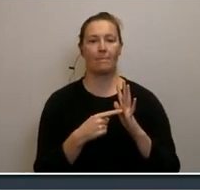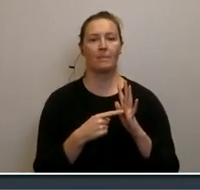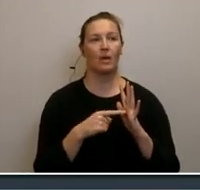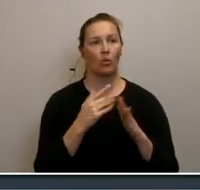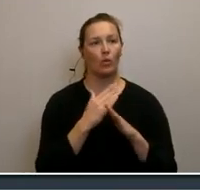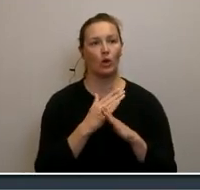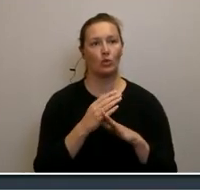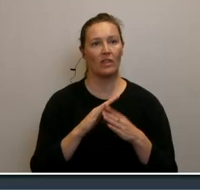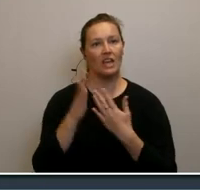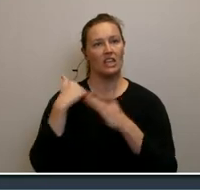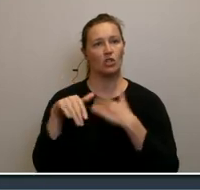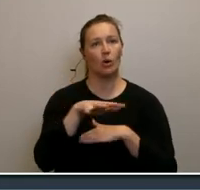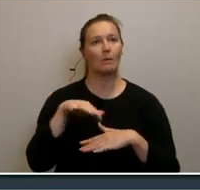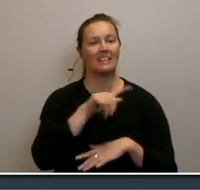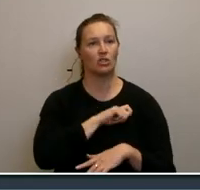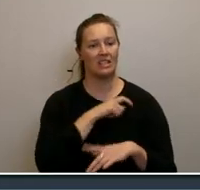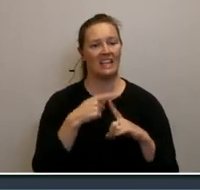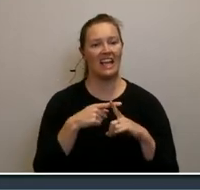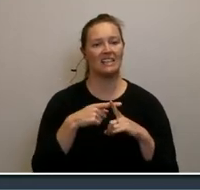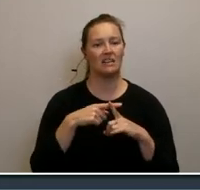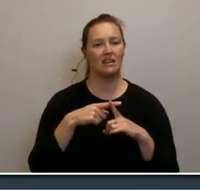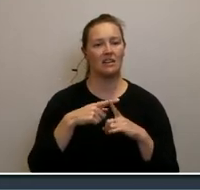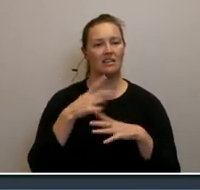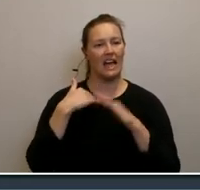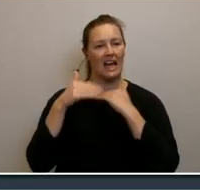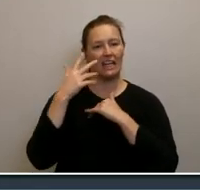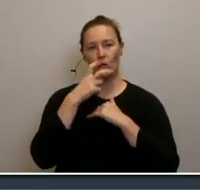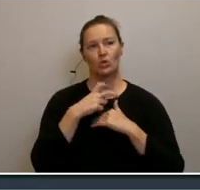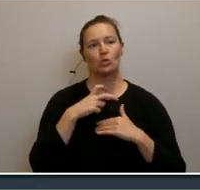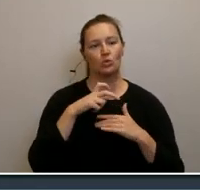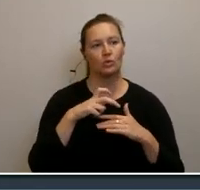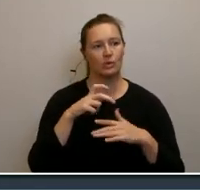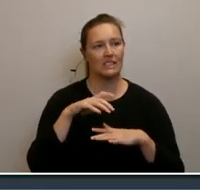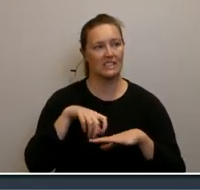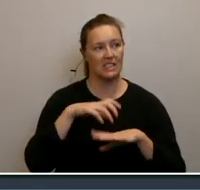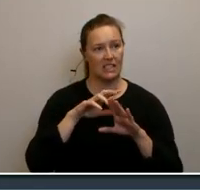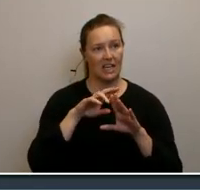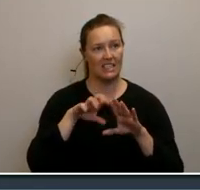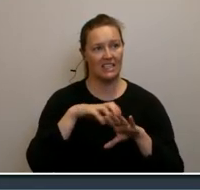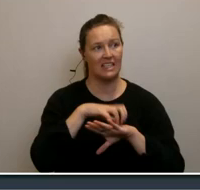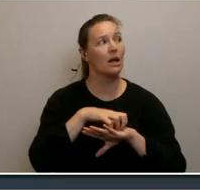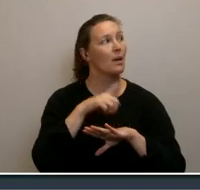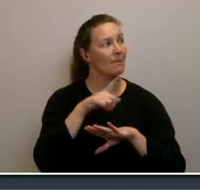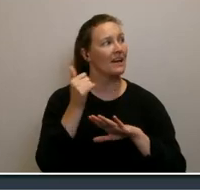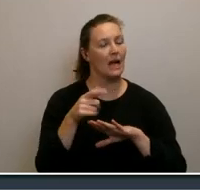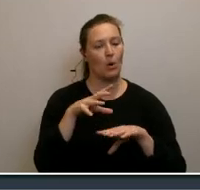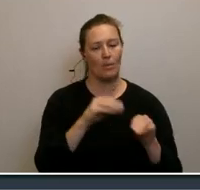Places Trust and the Archaeological Society to ensure that we followed the right steps and have removed